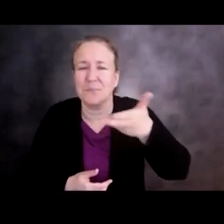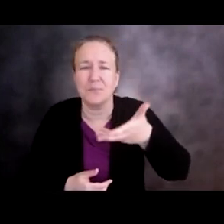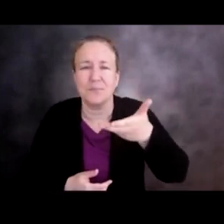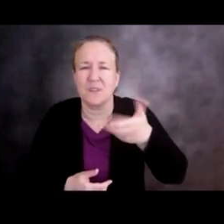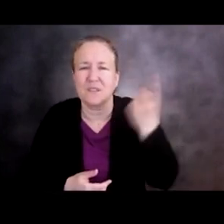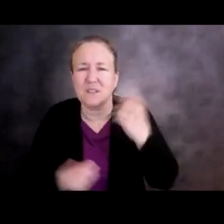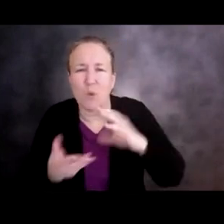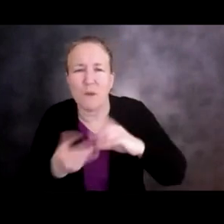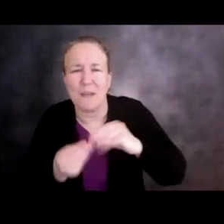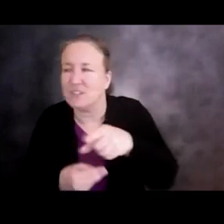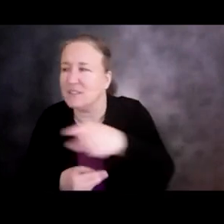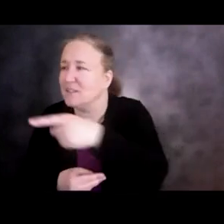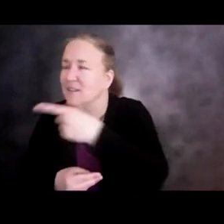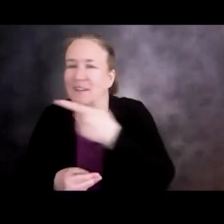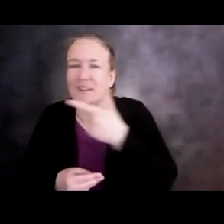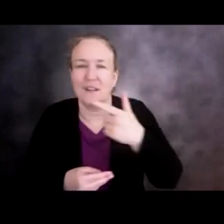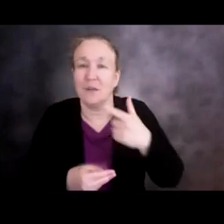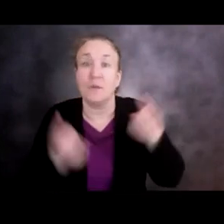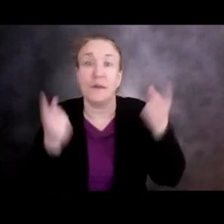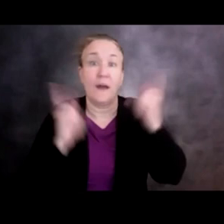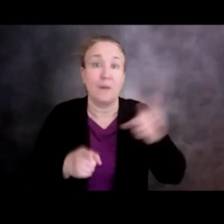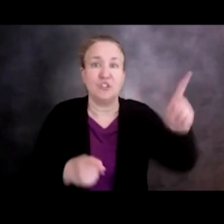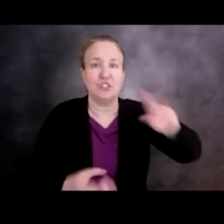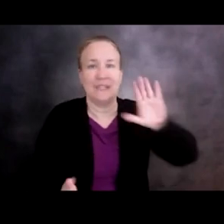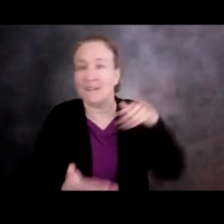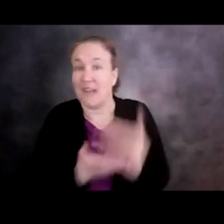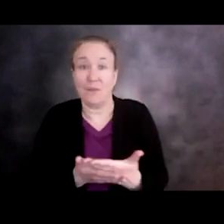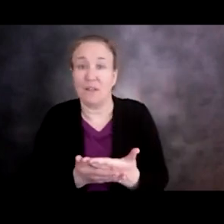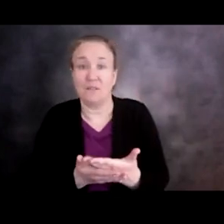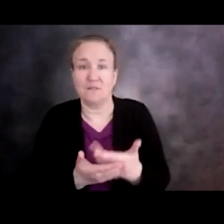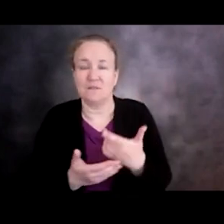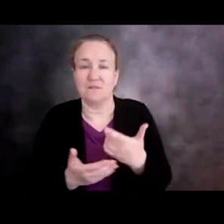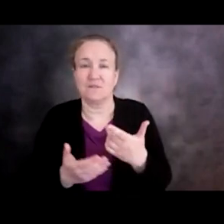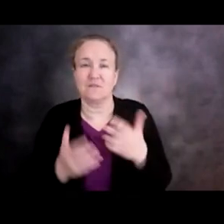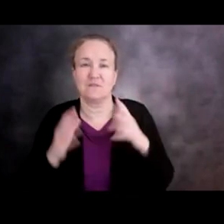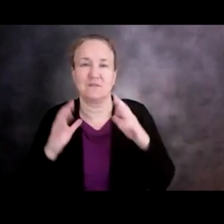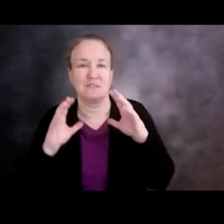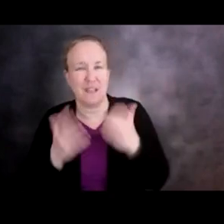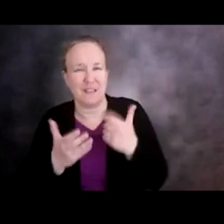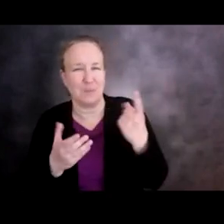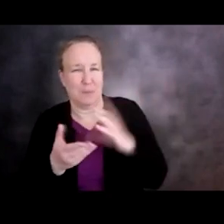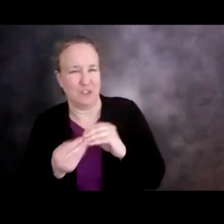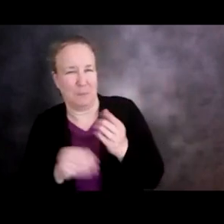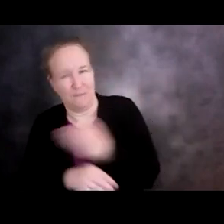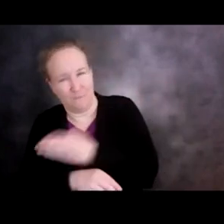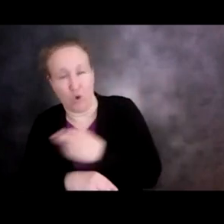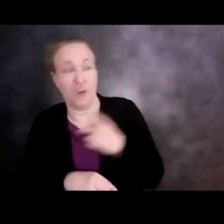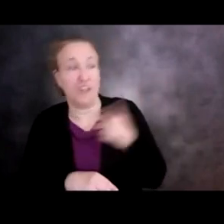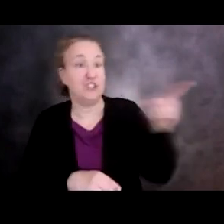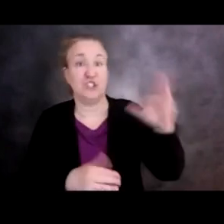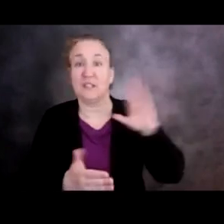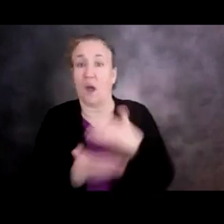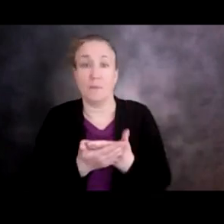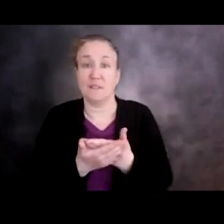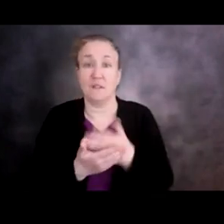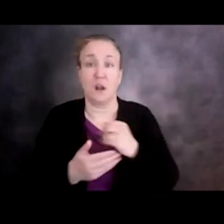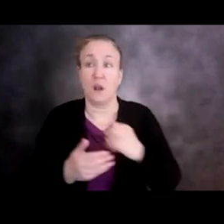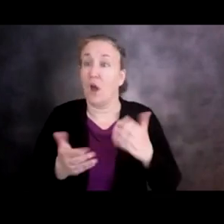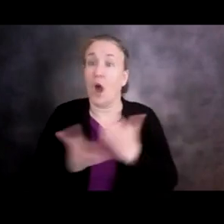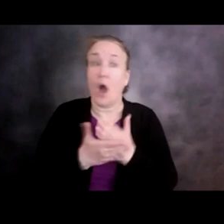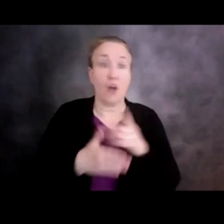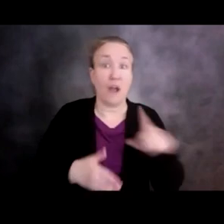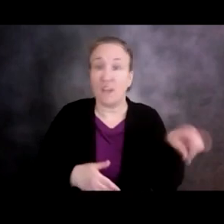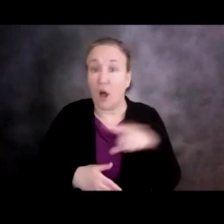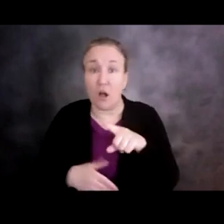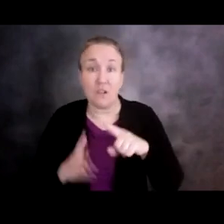someone mentioned it, but just how she just came in, like for class, you mentioned it earlier, how she comes in and, all right, y'all,